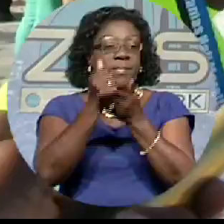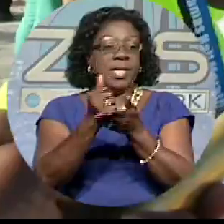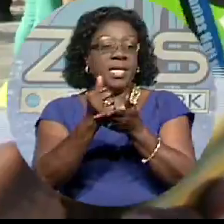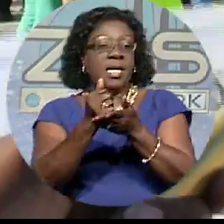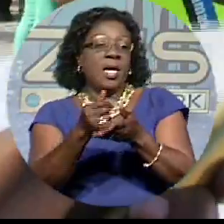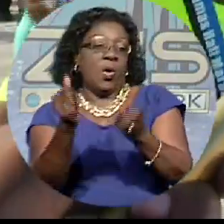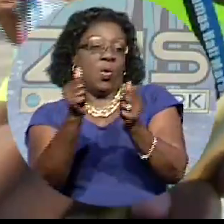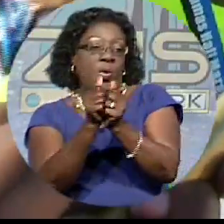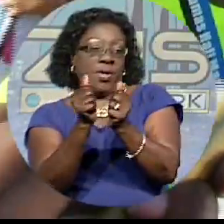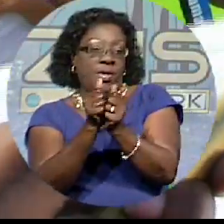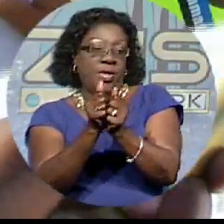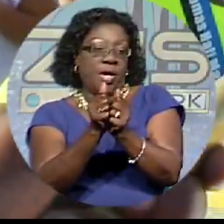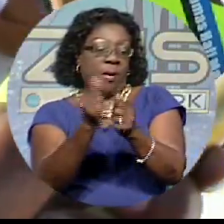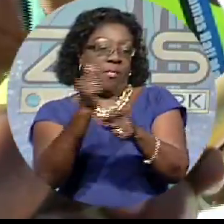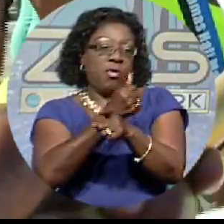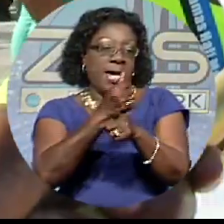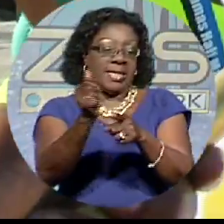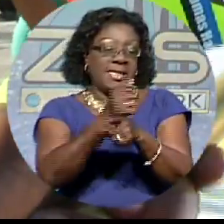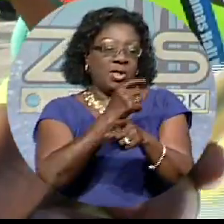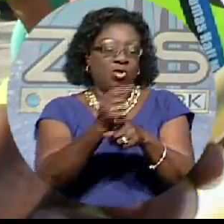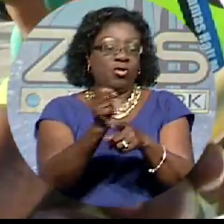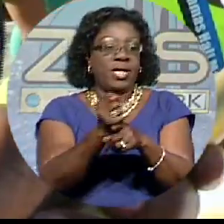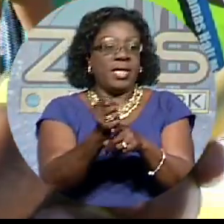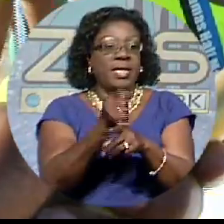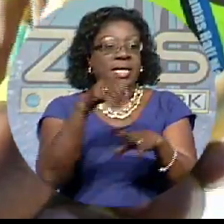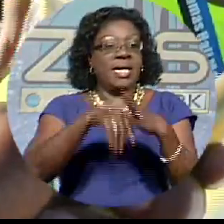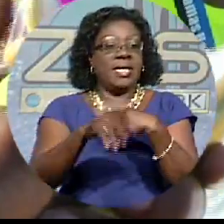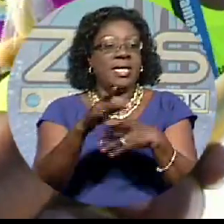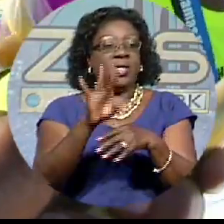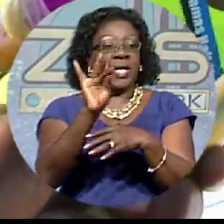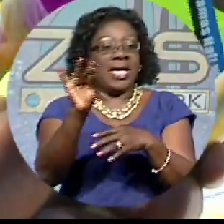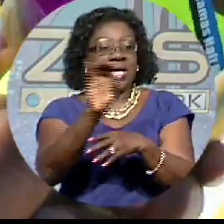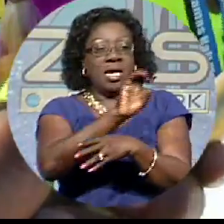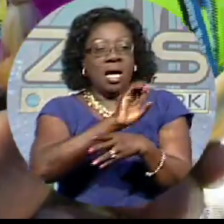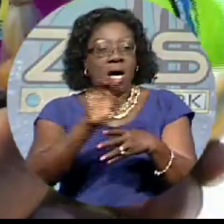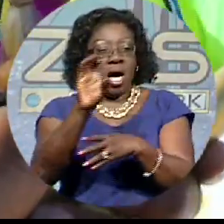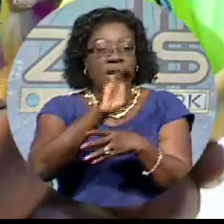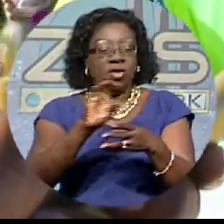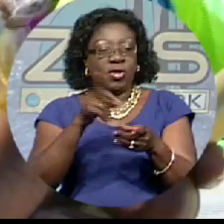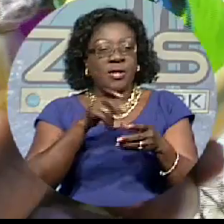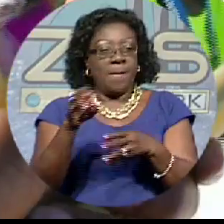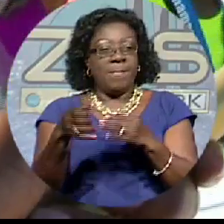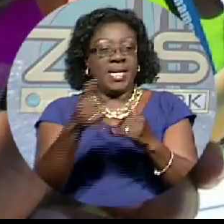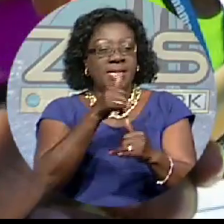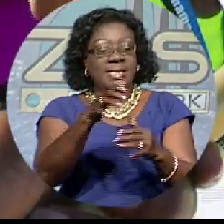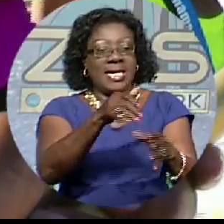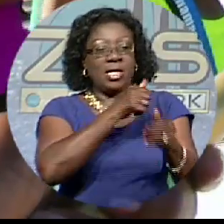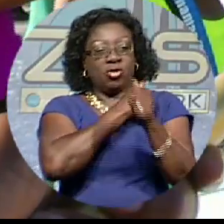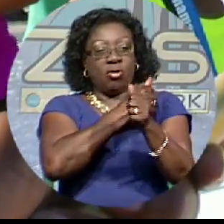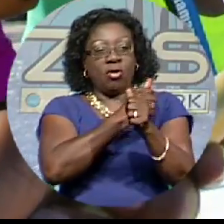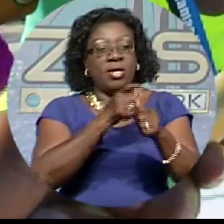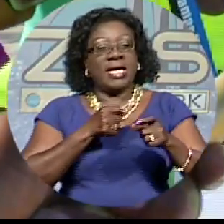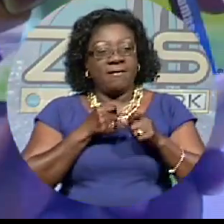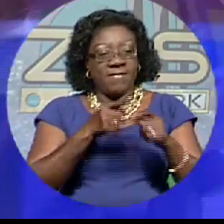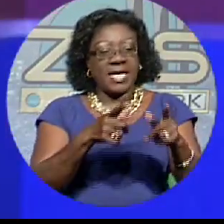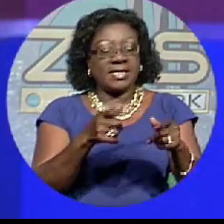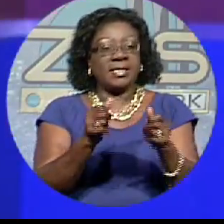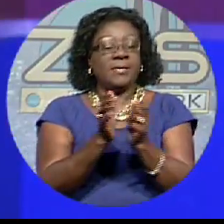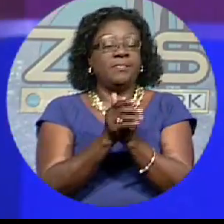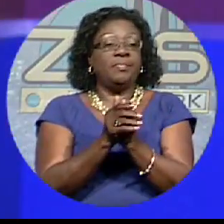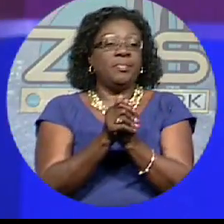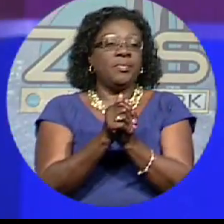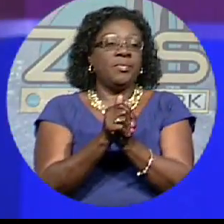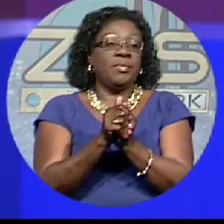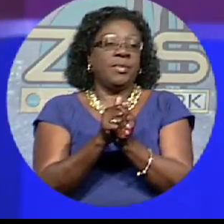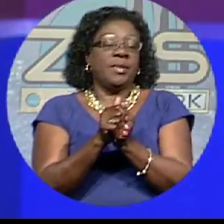with my distance training, getting into the 800, getting into the track season to get stronger, get faster, break some records. Fighting